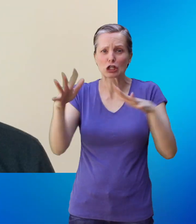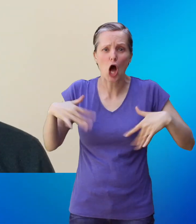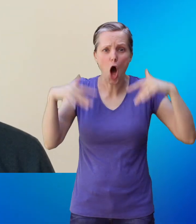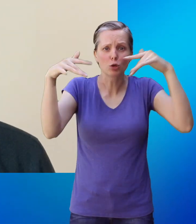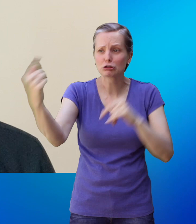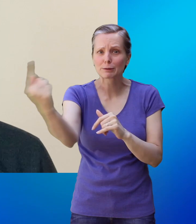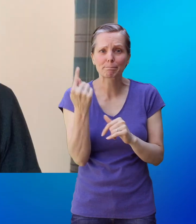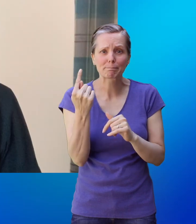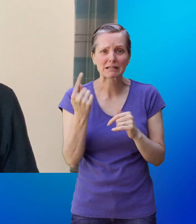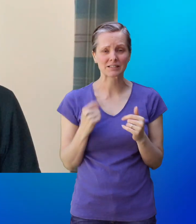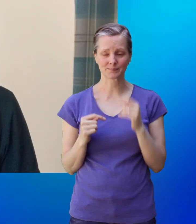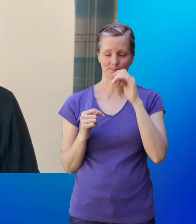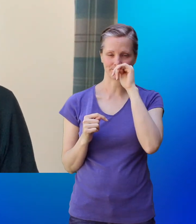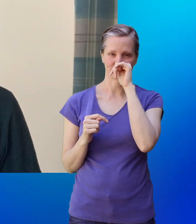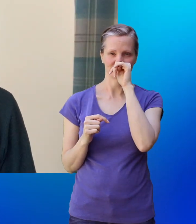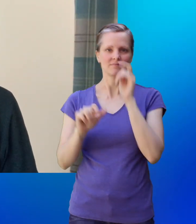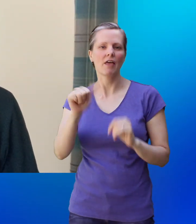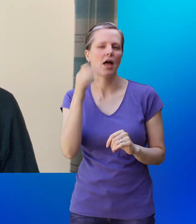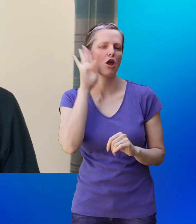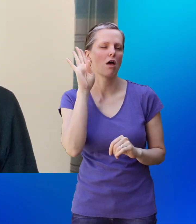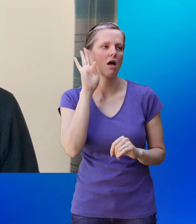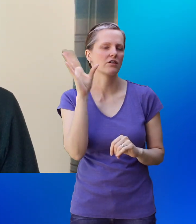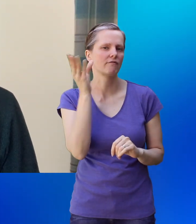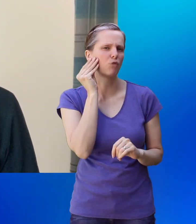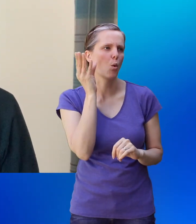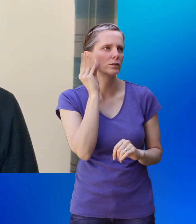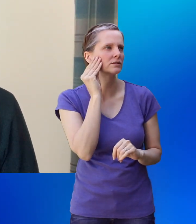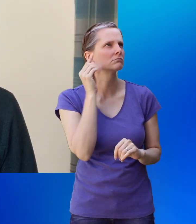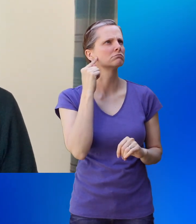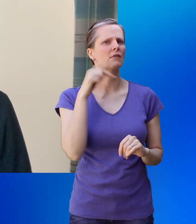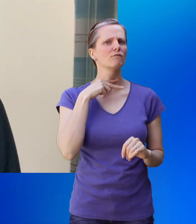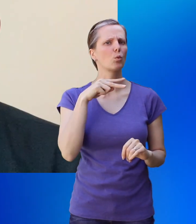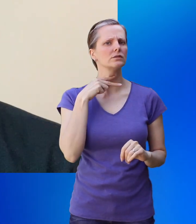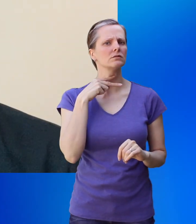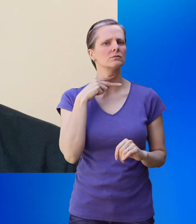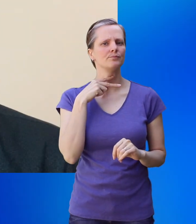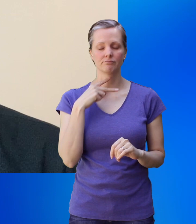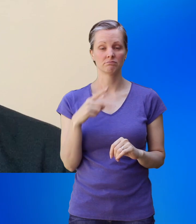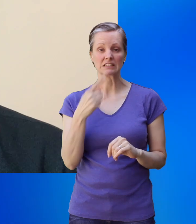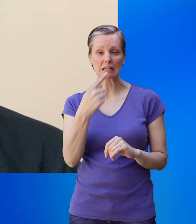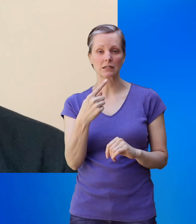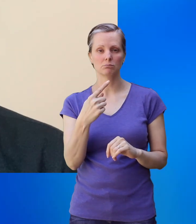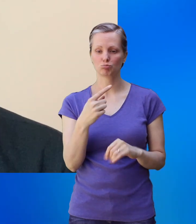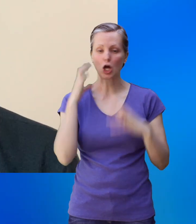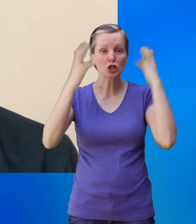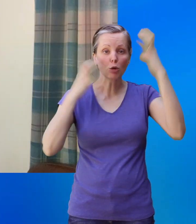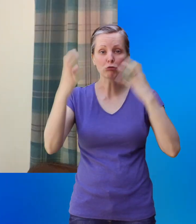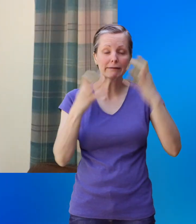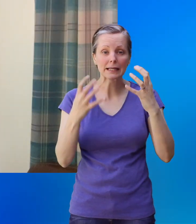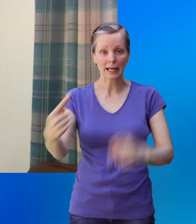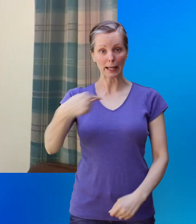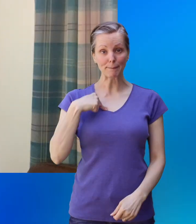a ghost!" And then they heard a voice that quite simply said, "Don't panic, lads. It's